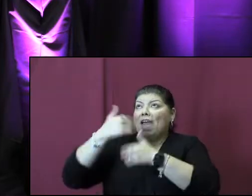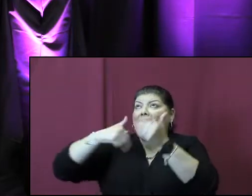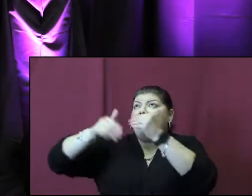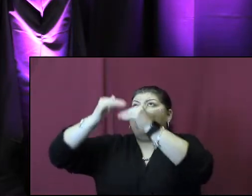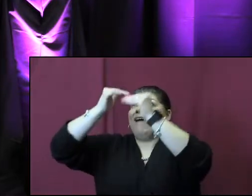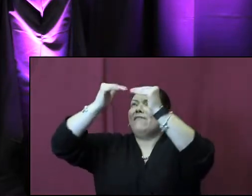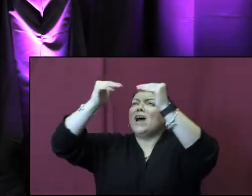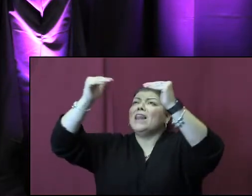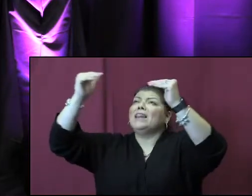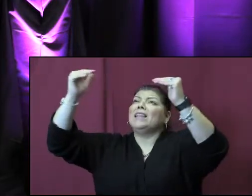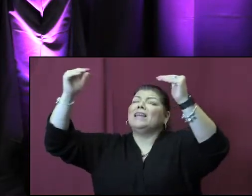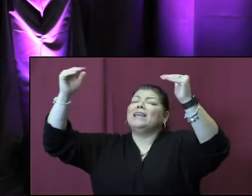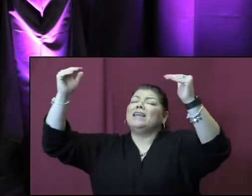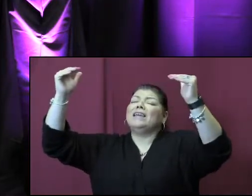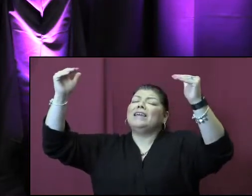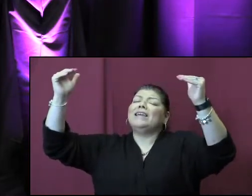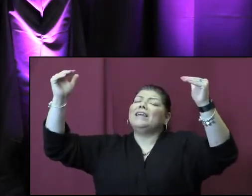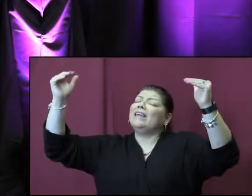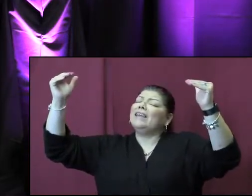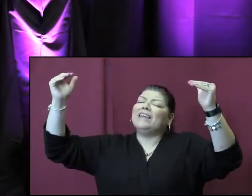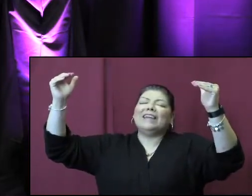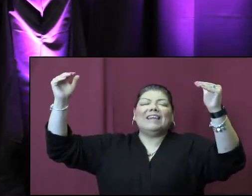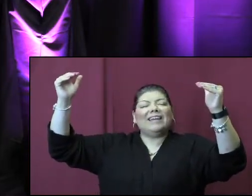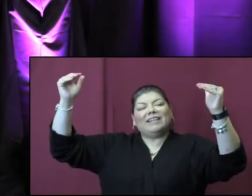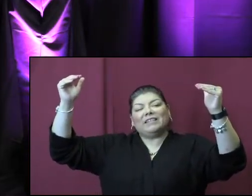to the heavenly.